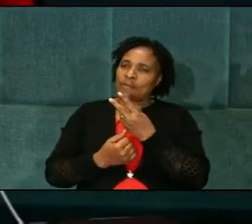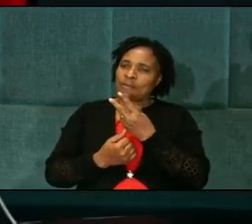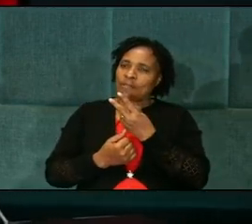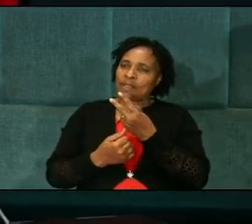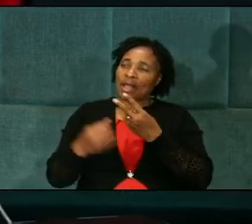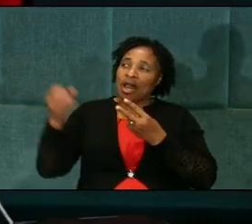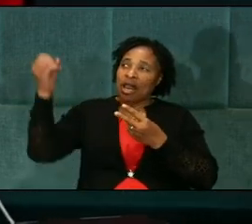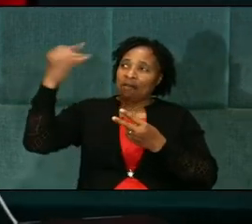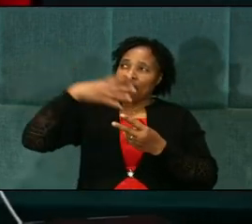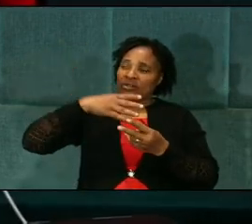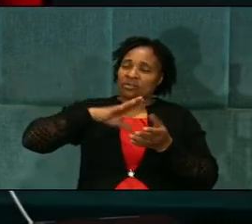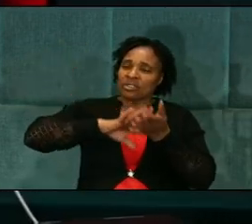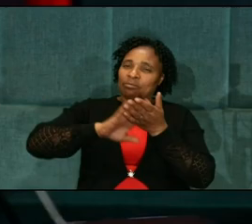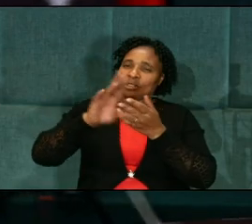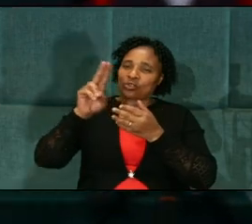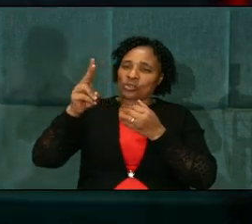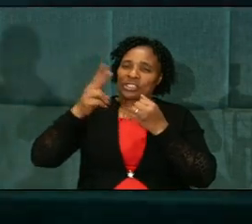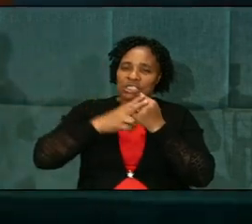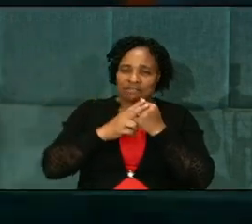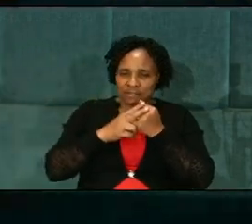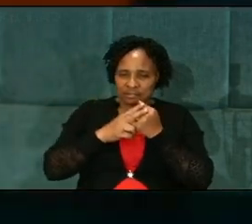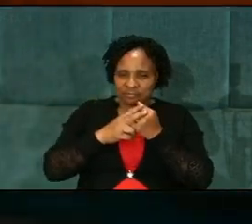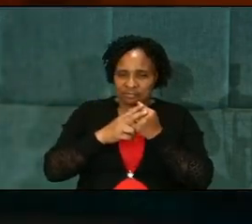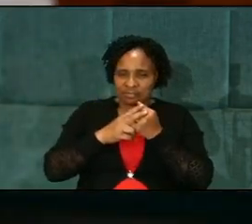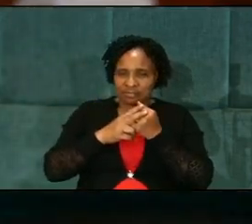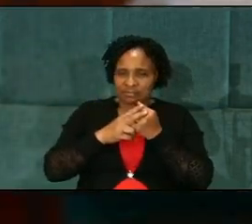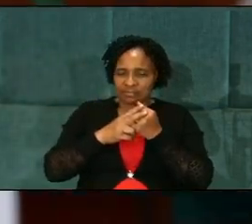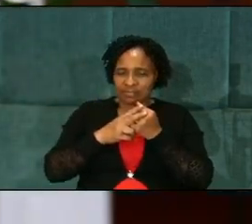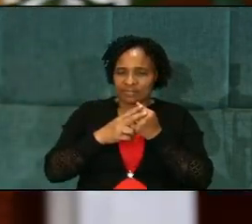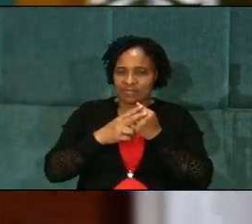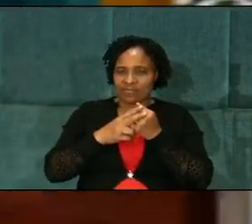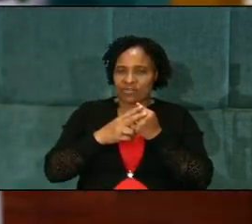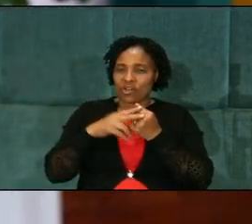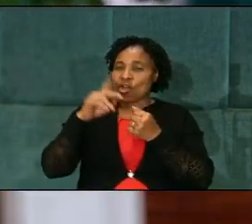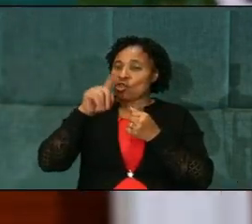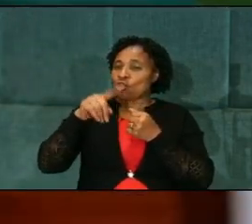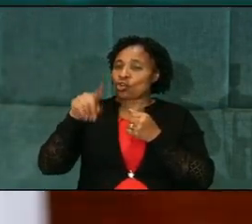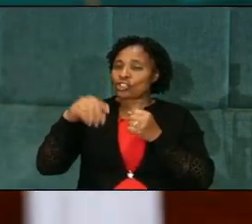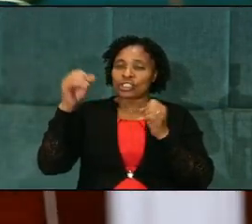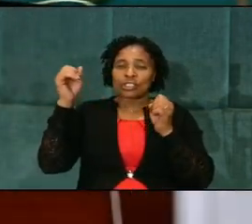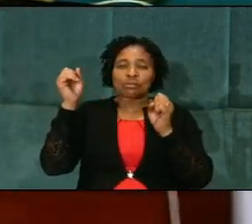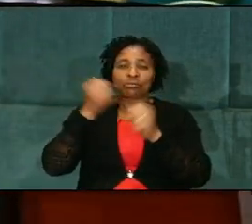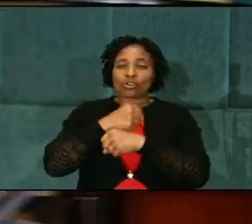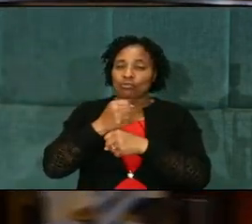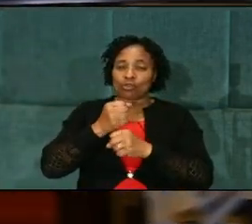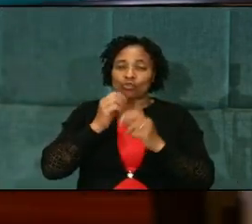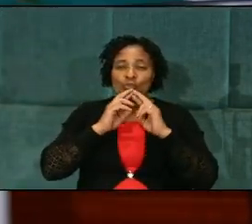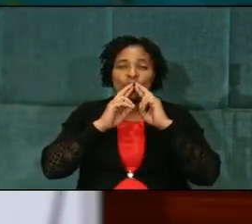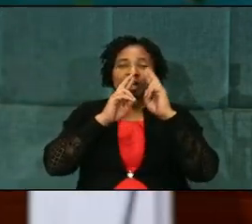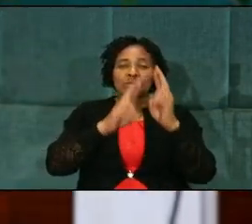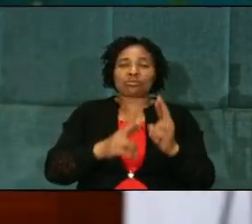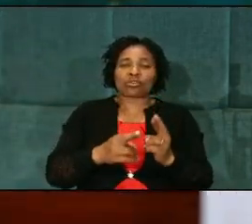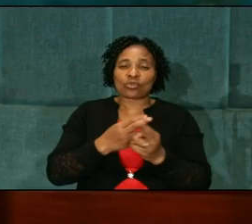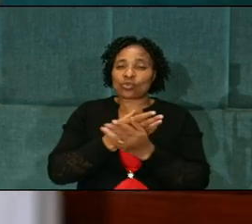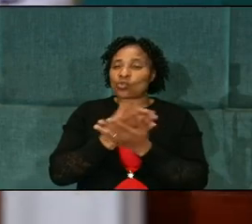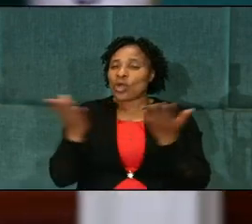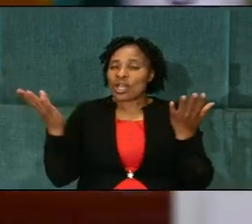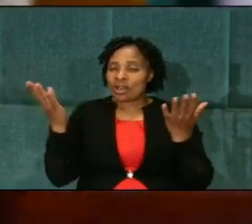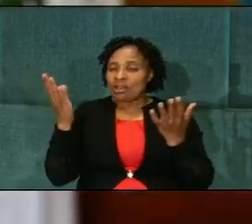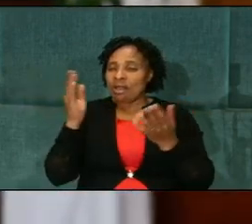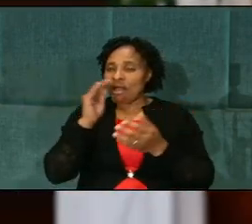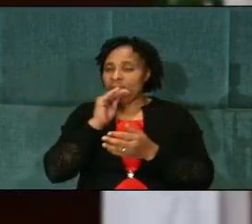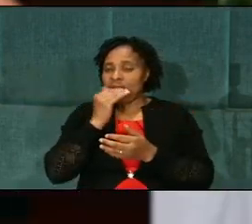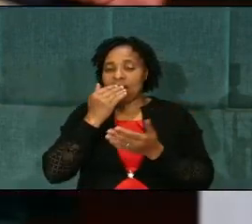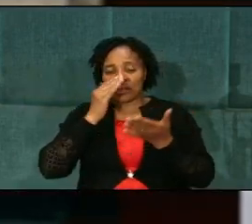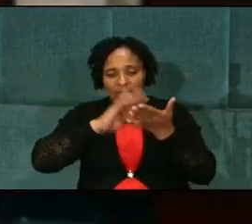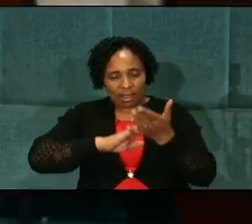Revelation 20 verse 7, give me a peep into that number. Those who did not respond to the appeal, those who stayed in their lukewarm